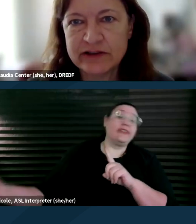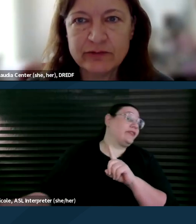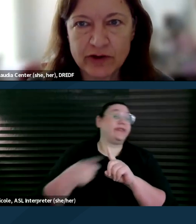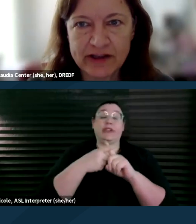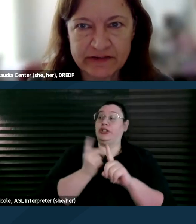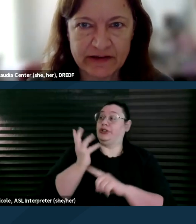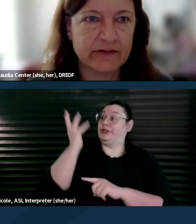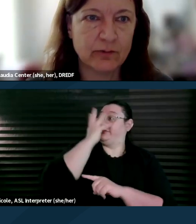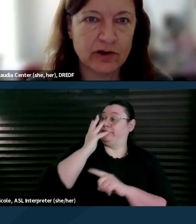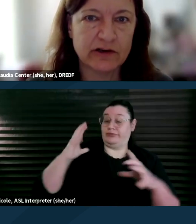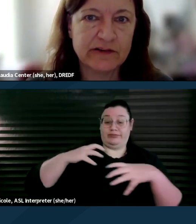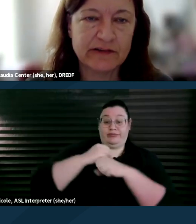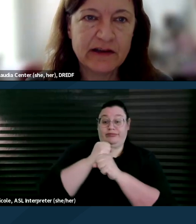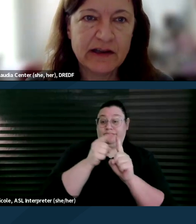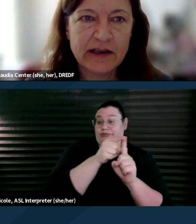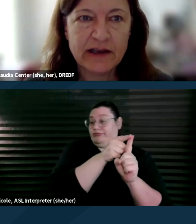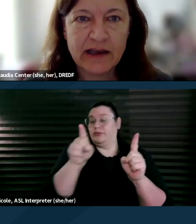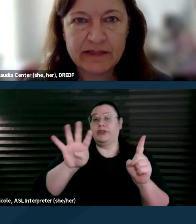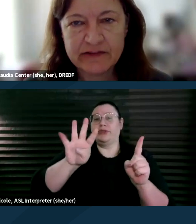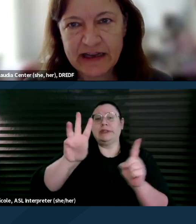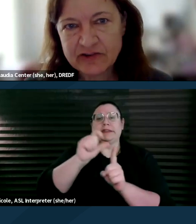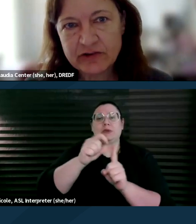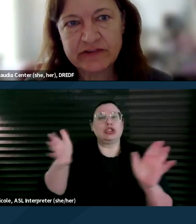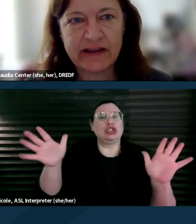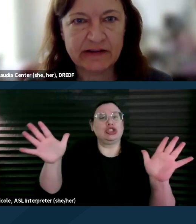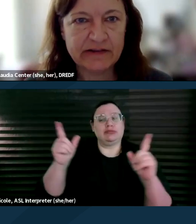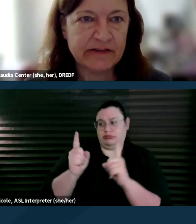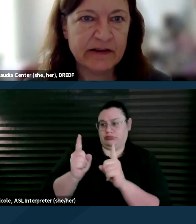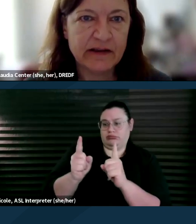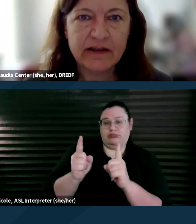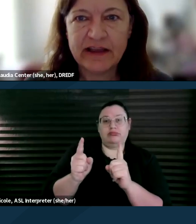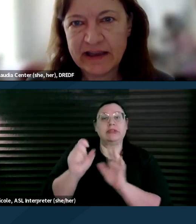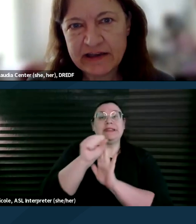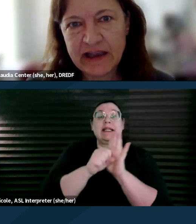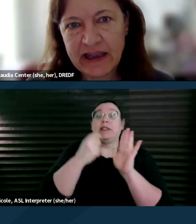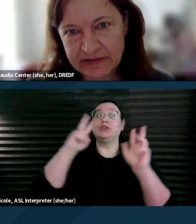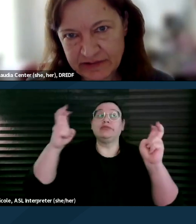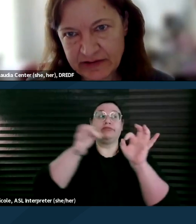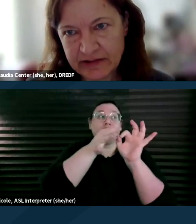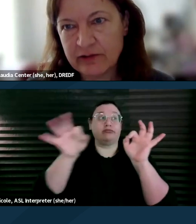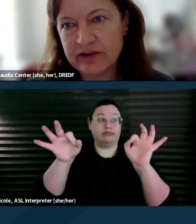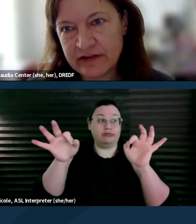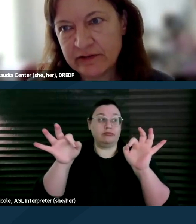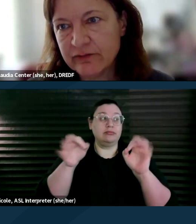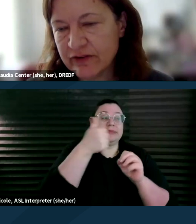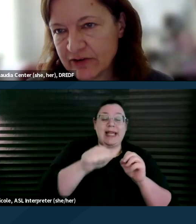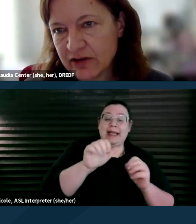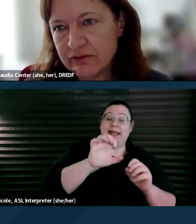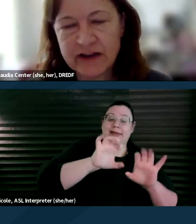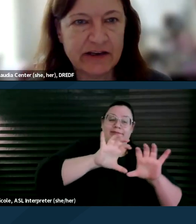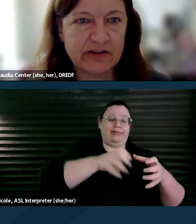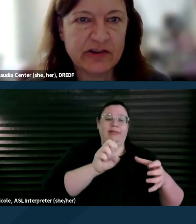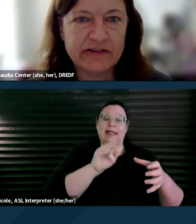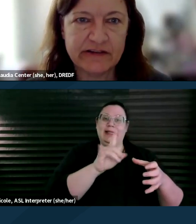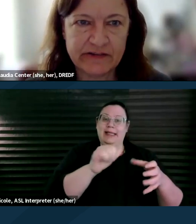was only 46 words. And the statute says that any entity that receives